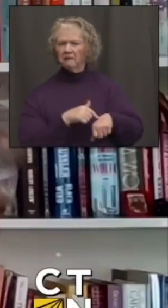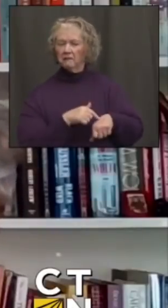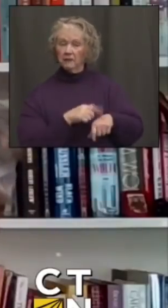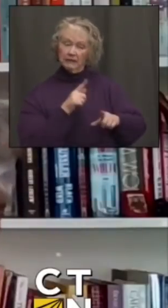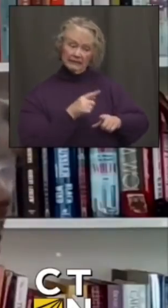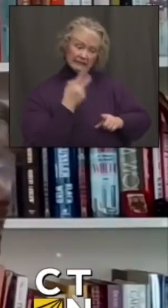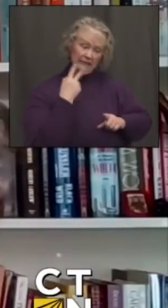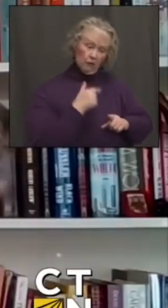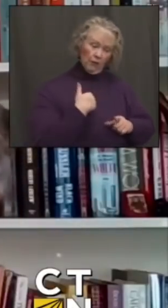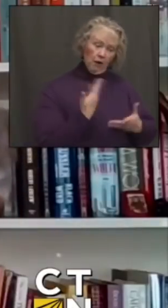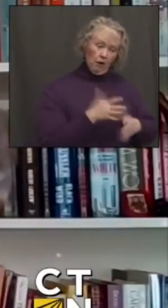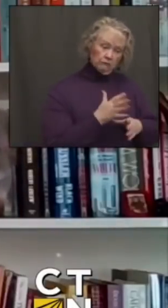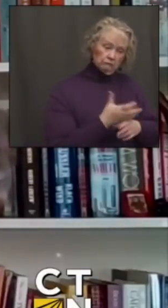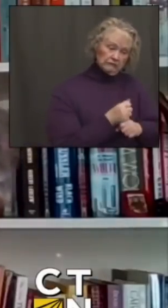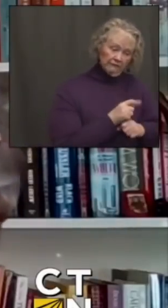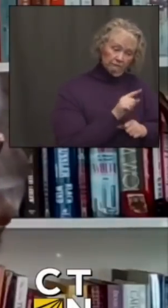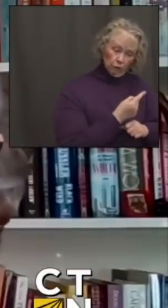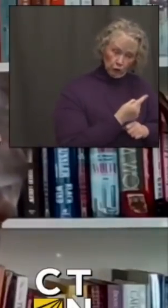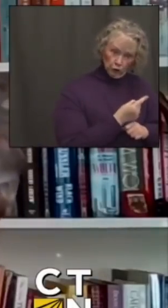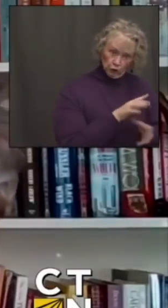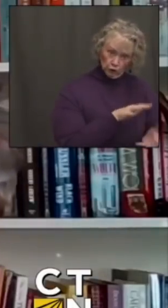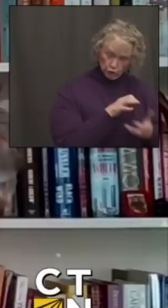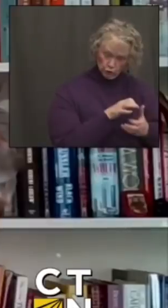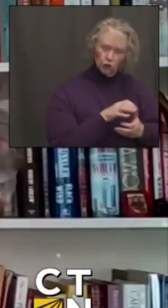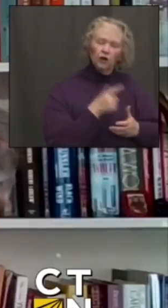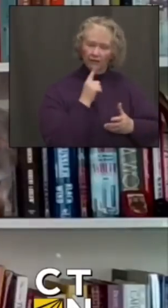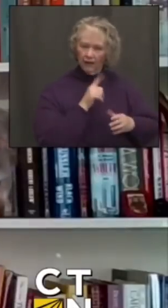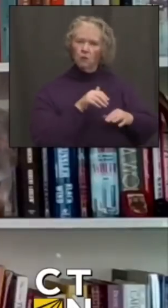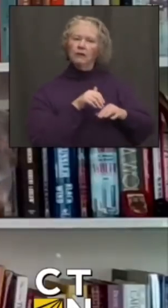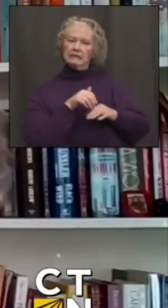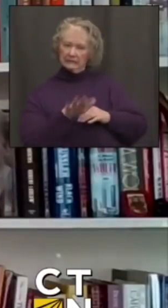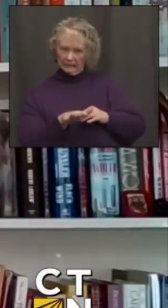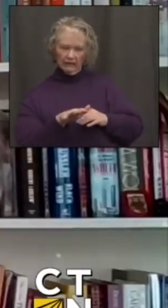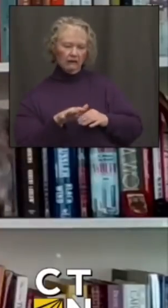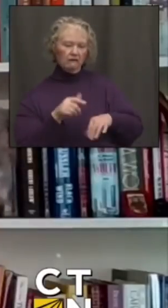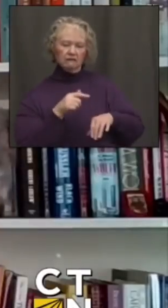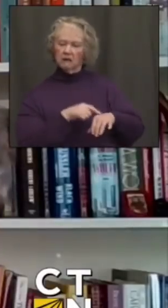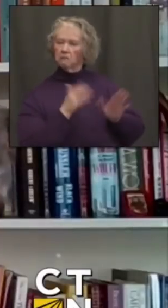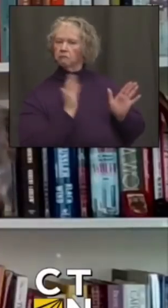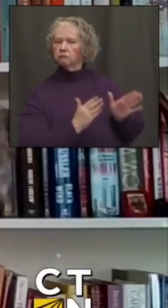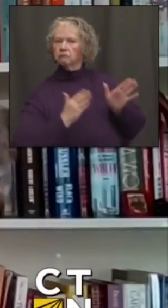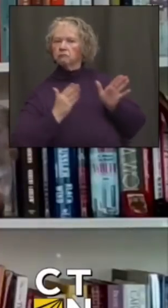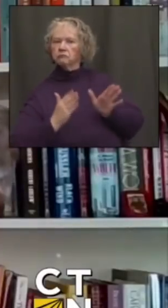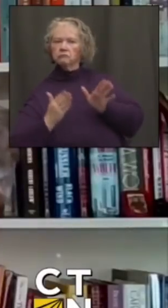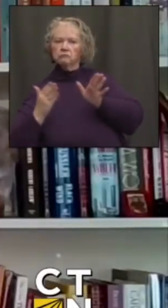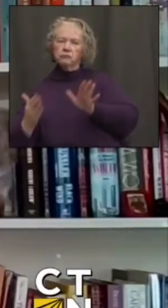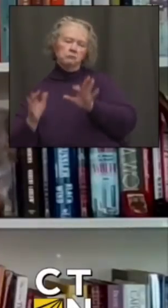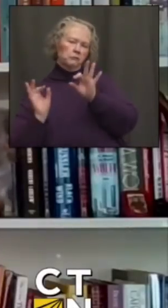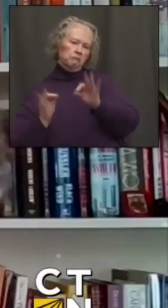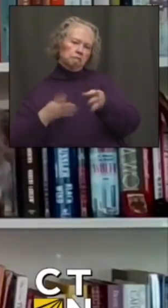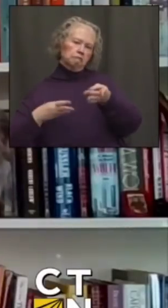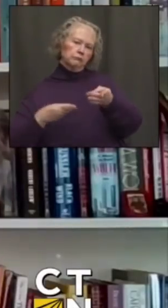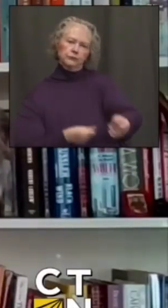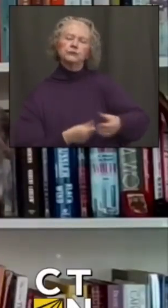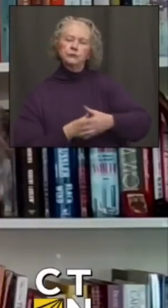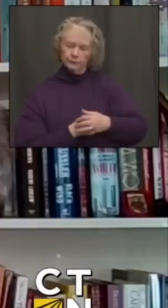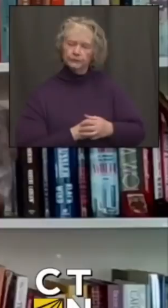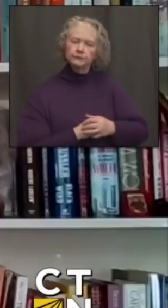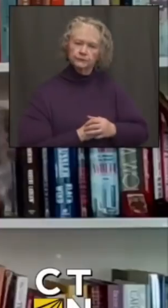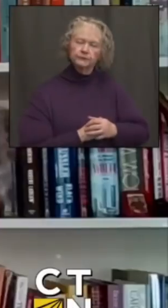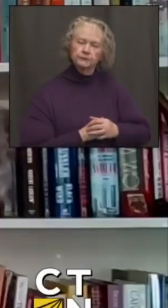scheduling solutions that we've been working on with our providers. The doses have not been an issue. The federal government ships those to us when